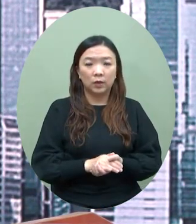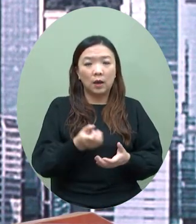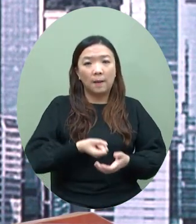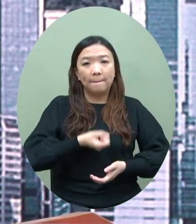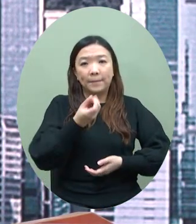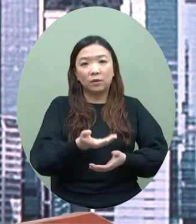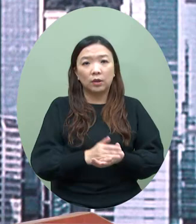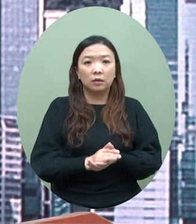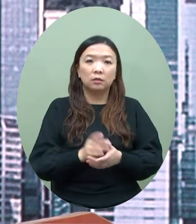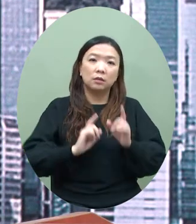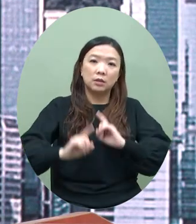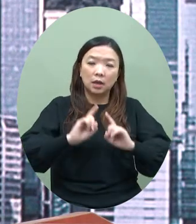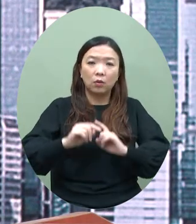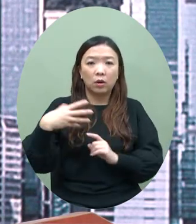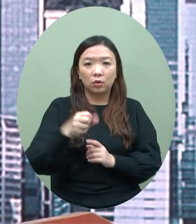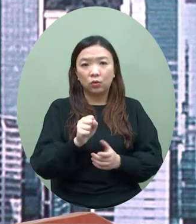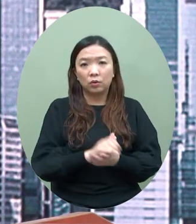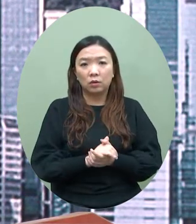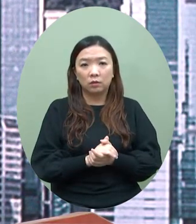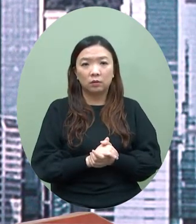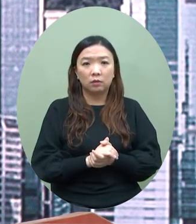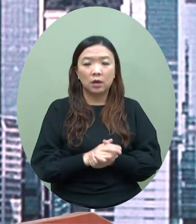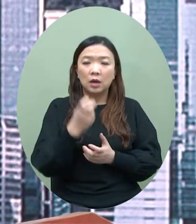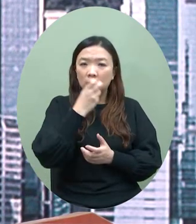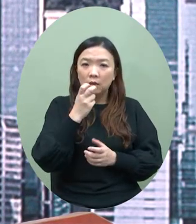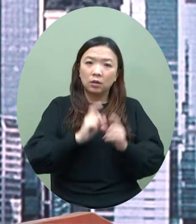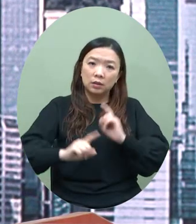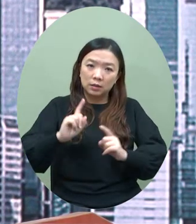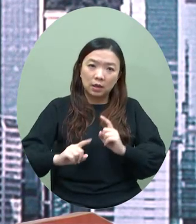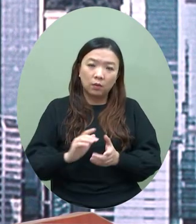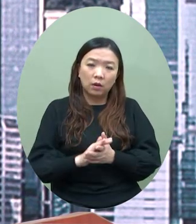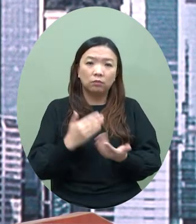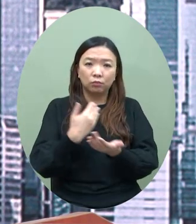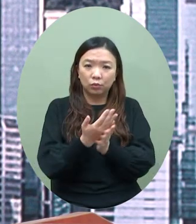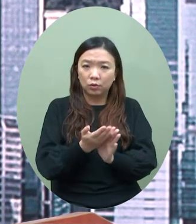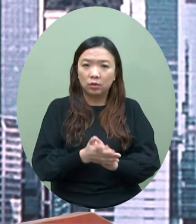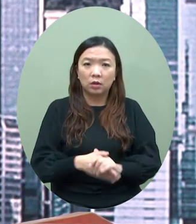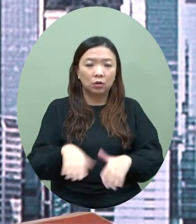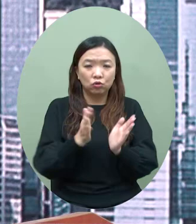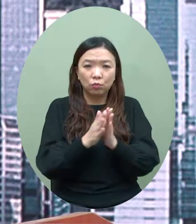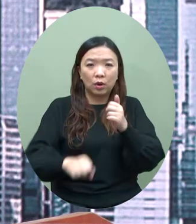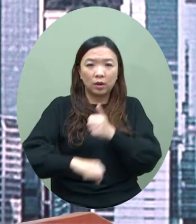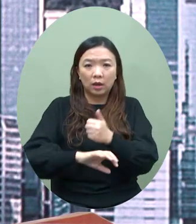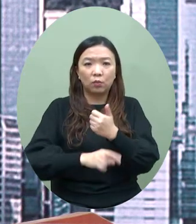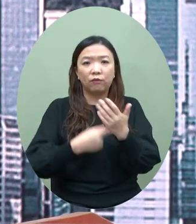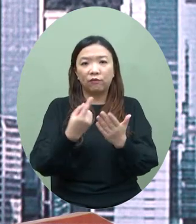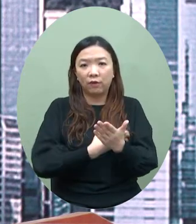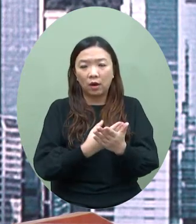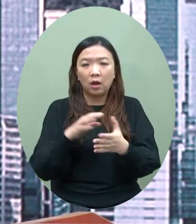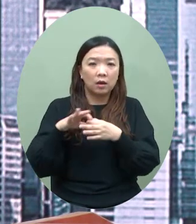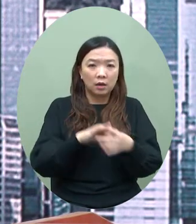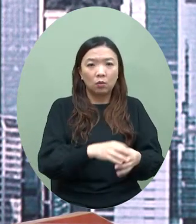the freedom of speech and all that protected under the basic law and the relevant Hong Kong legislation.